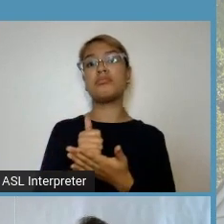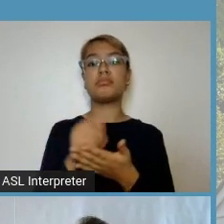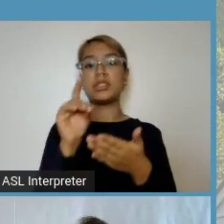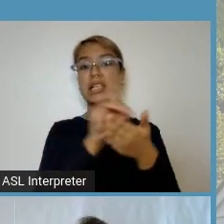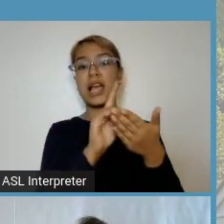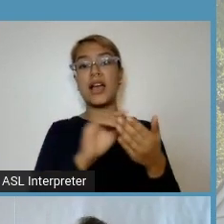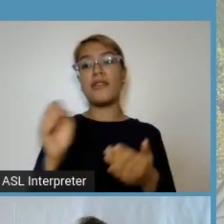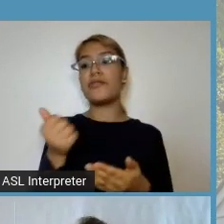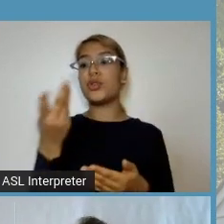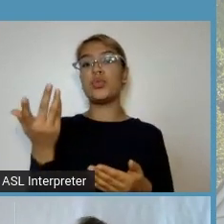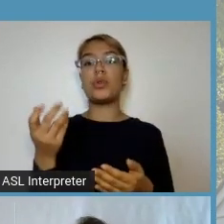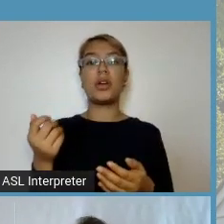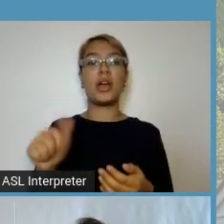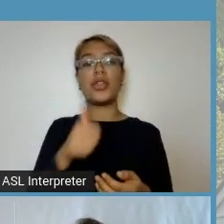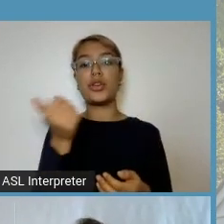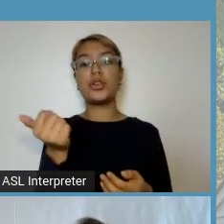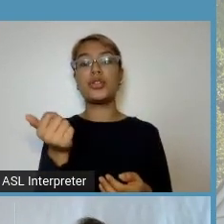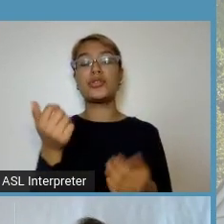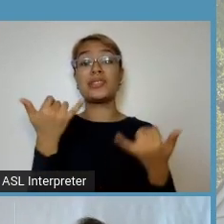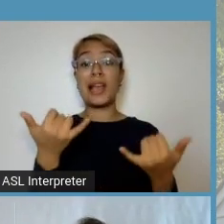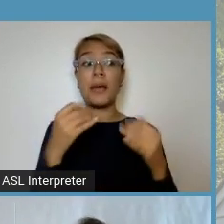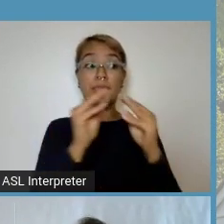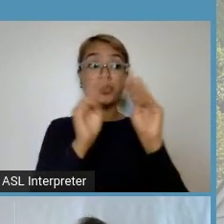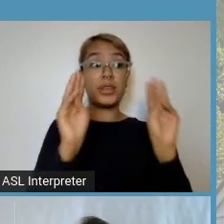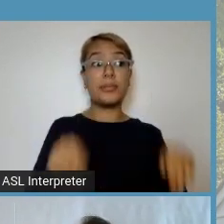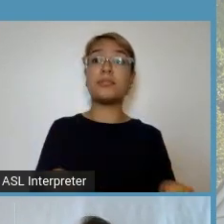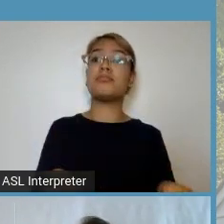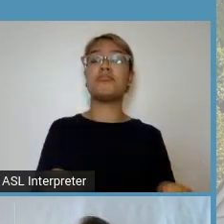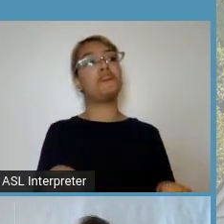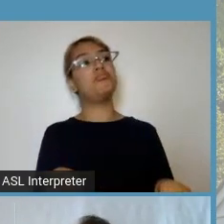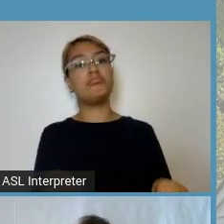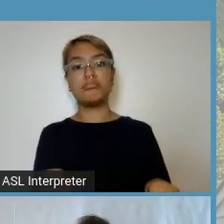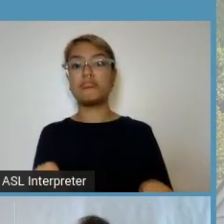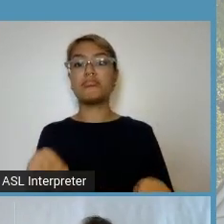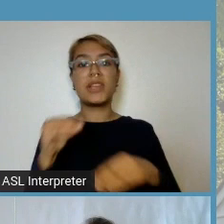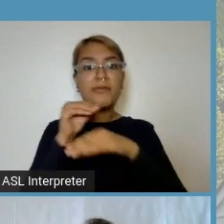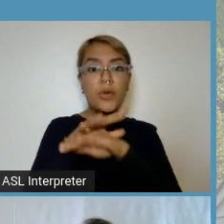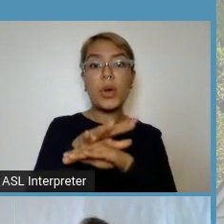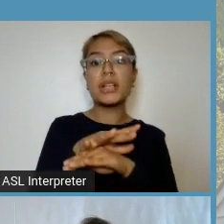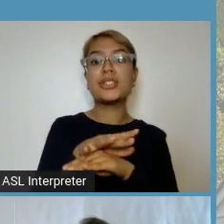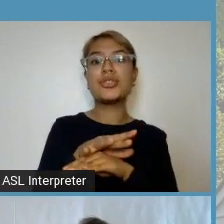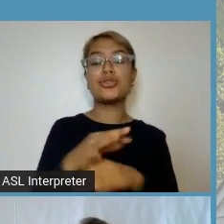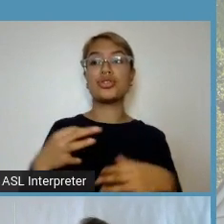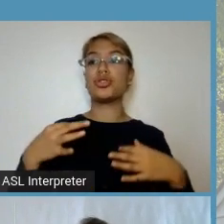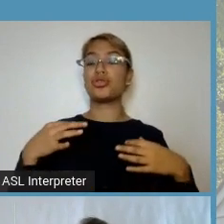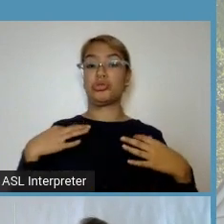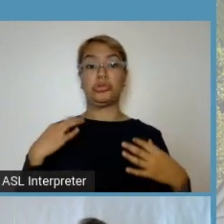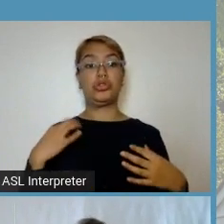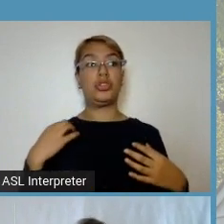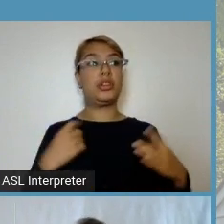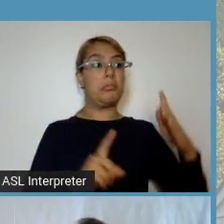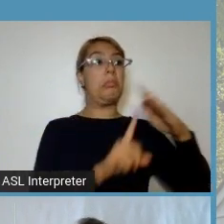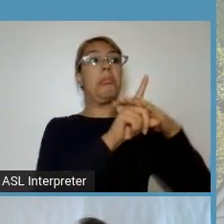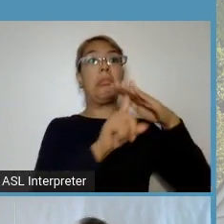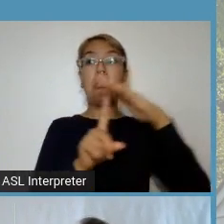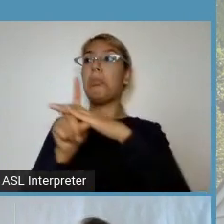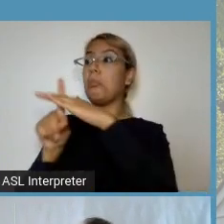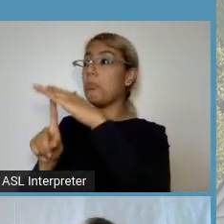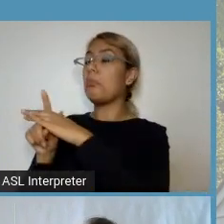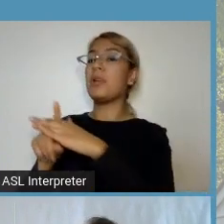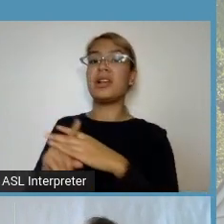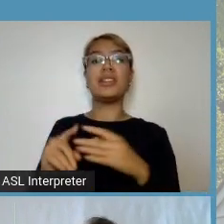And now the museum is a neighborhood influencer. And these shirts are popping up everywhere and just spreading the word for us.